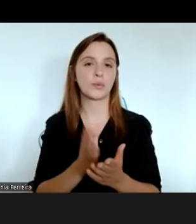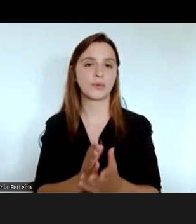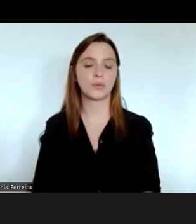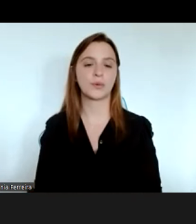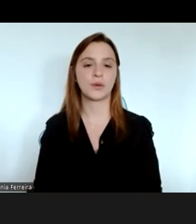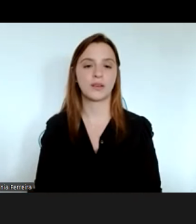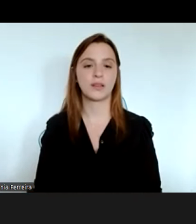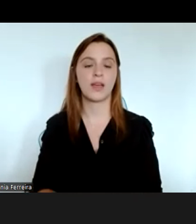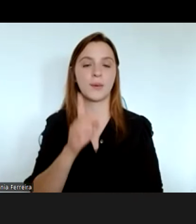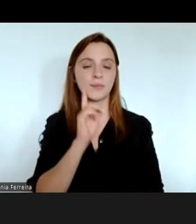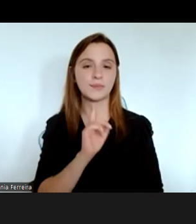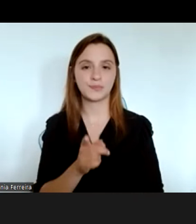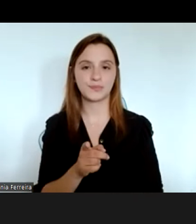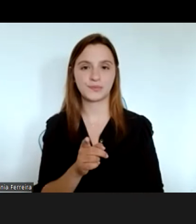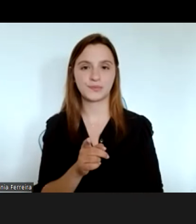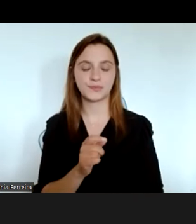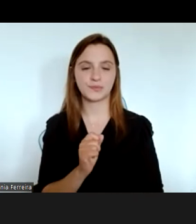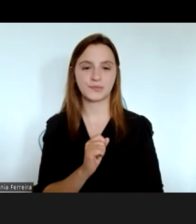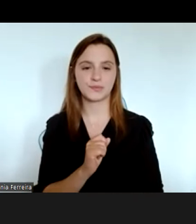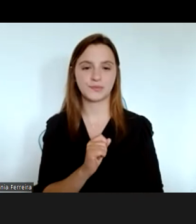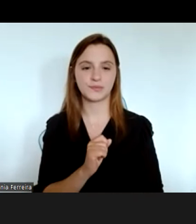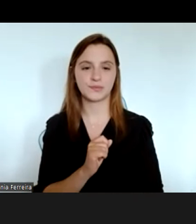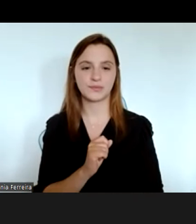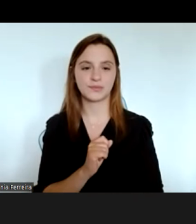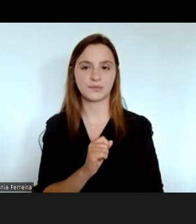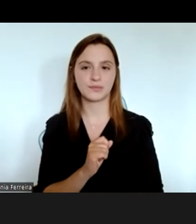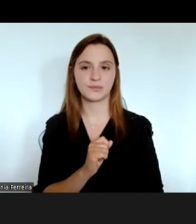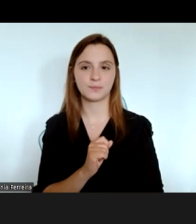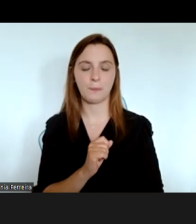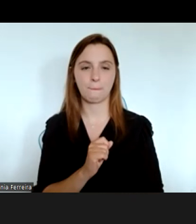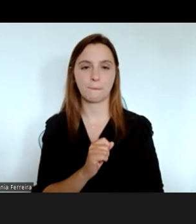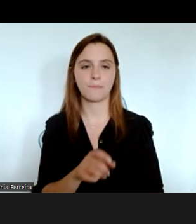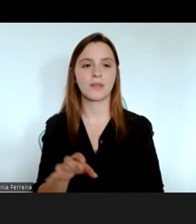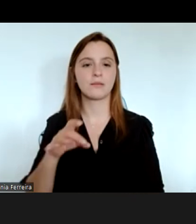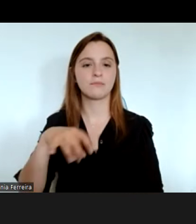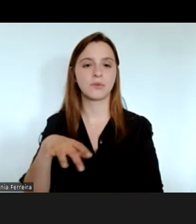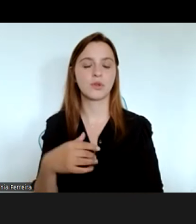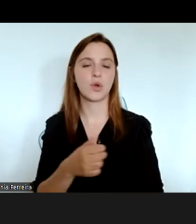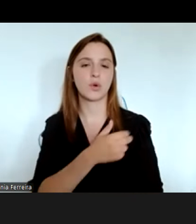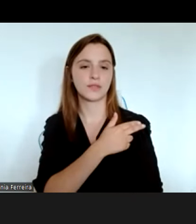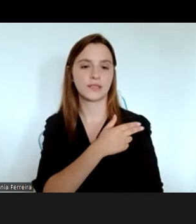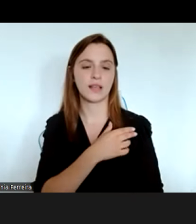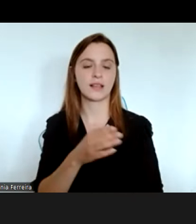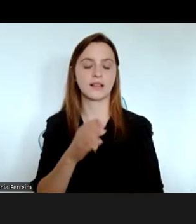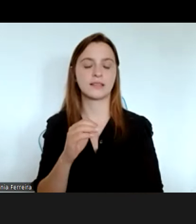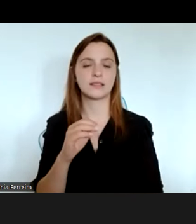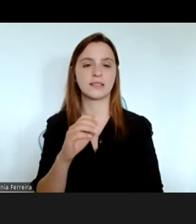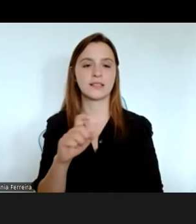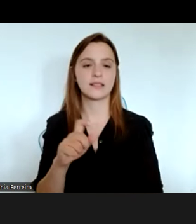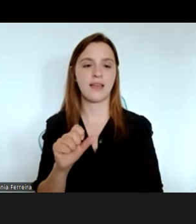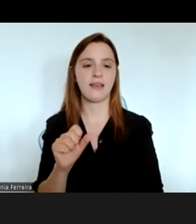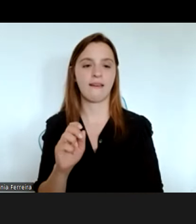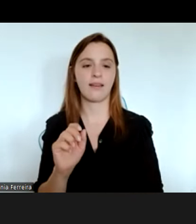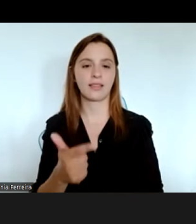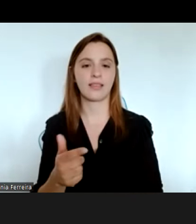She is Luca Shavarat from the University of Szeged. She's a founding member and the